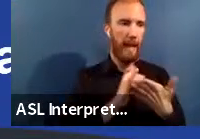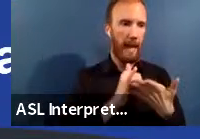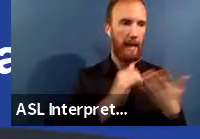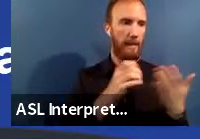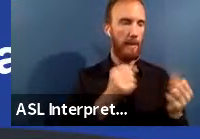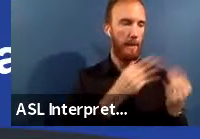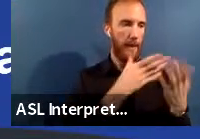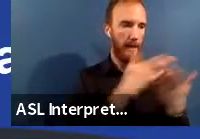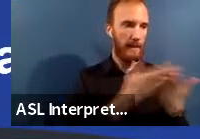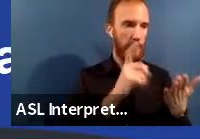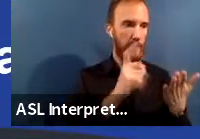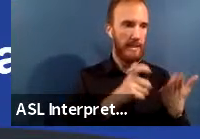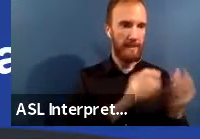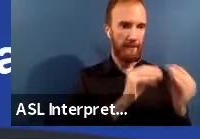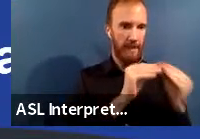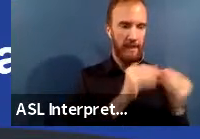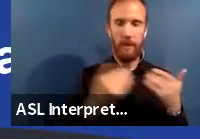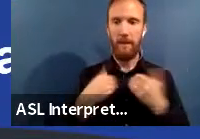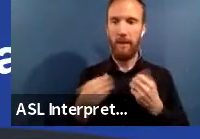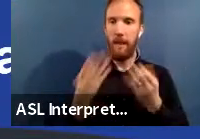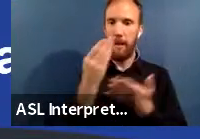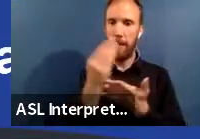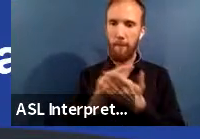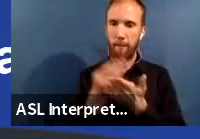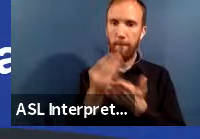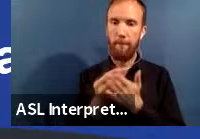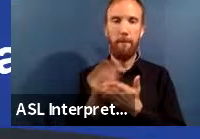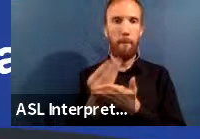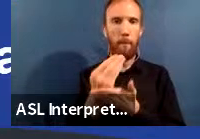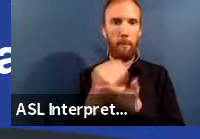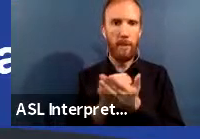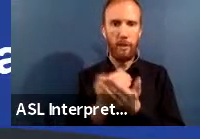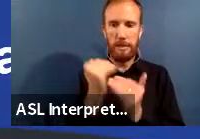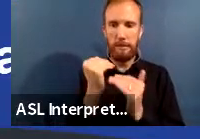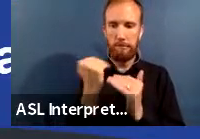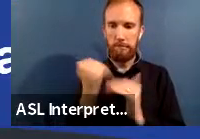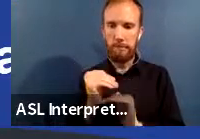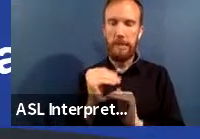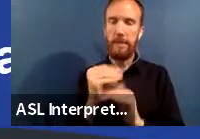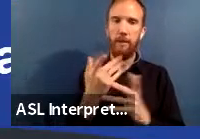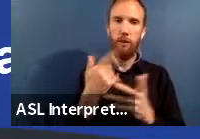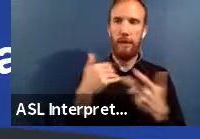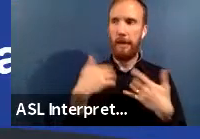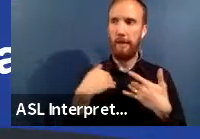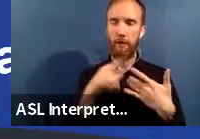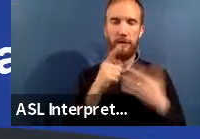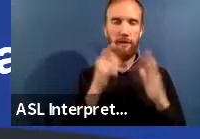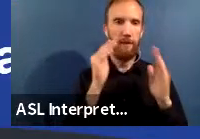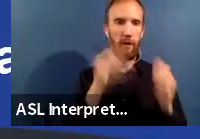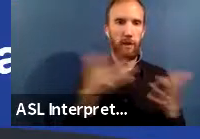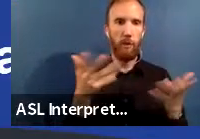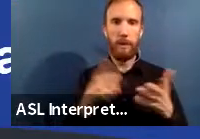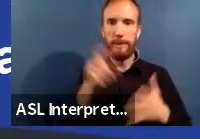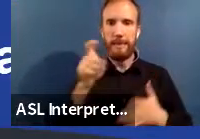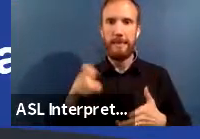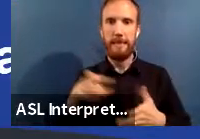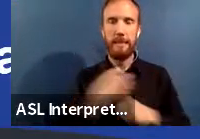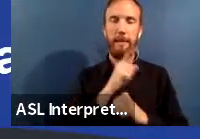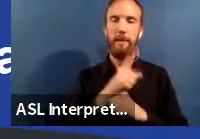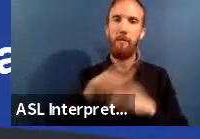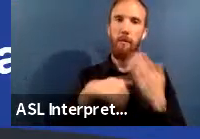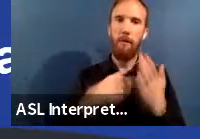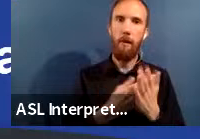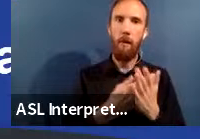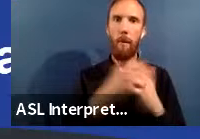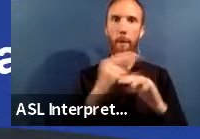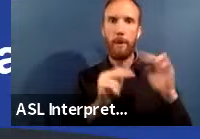a needs-based prioritization approach, focusing on priority capital needs and keeping buildings warm, safe, and dry.